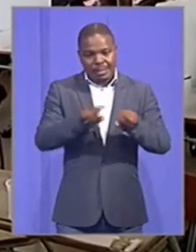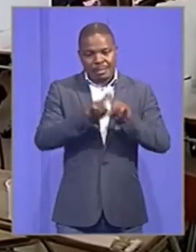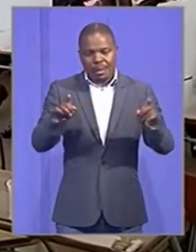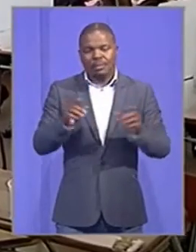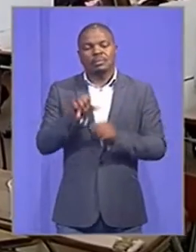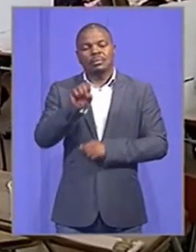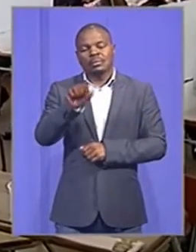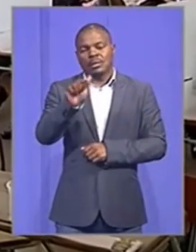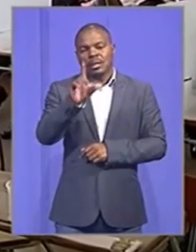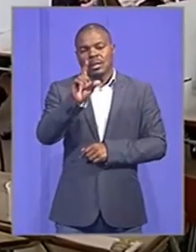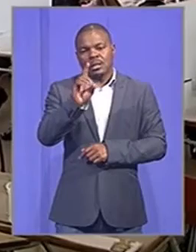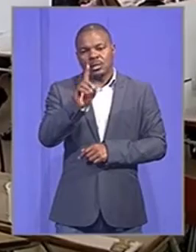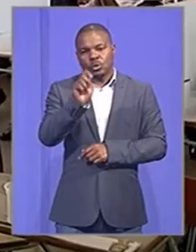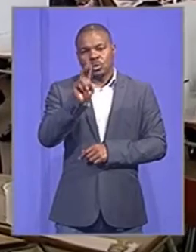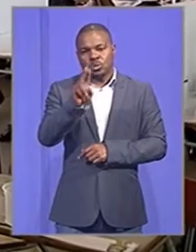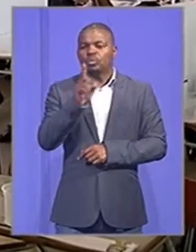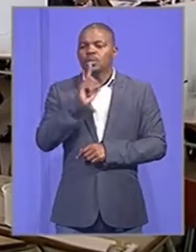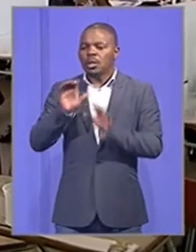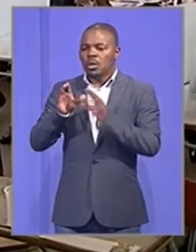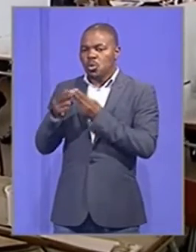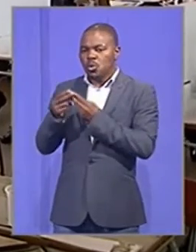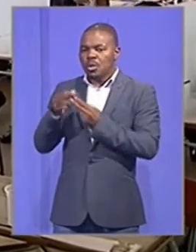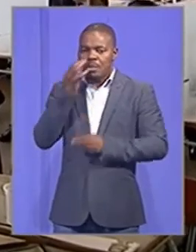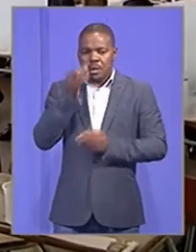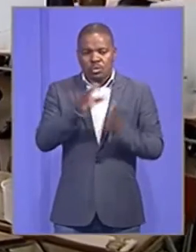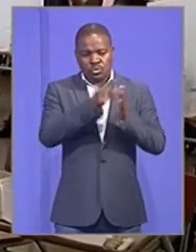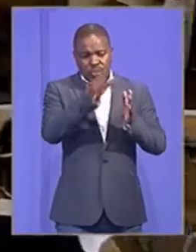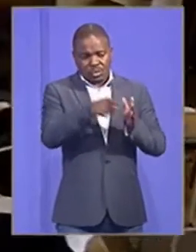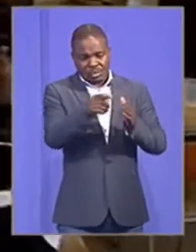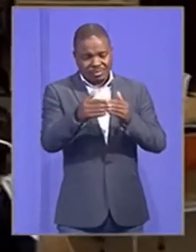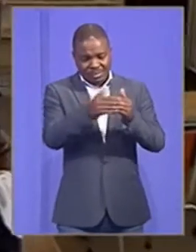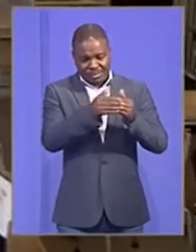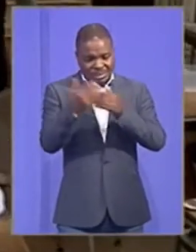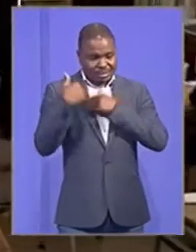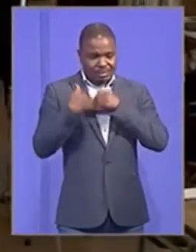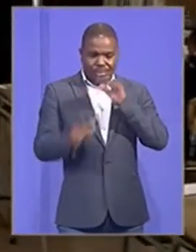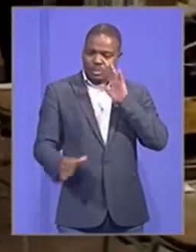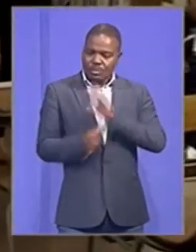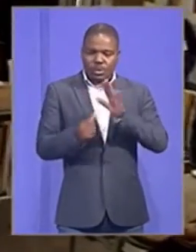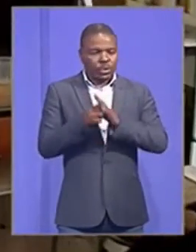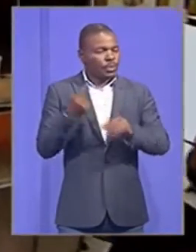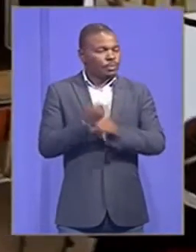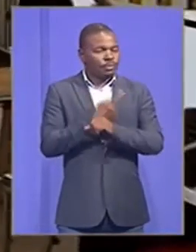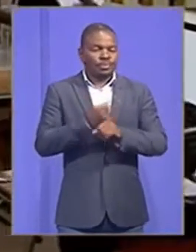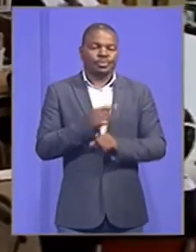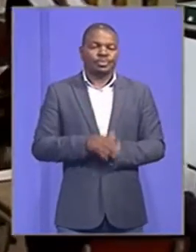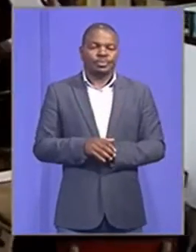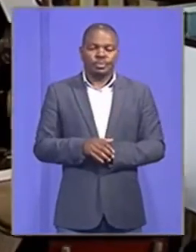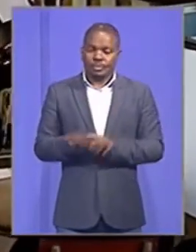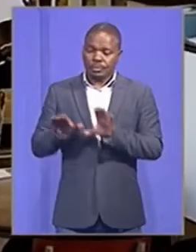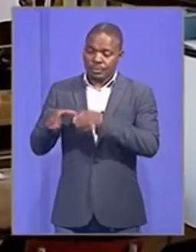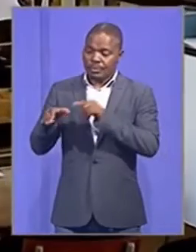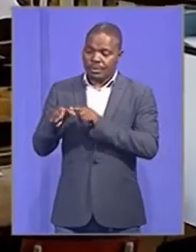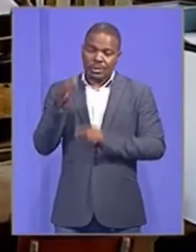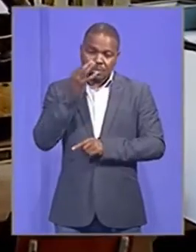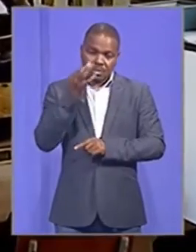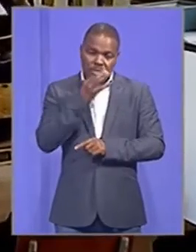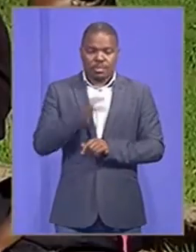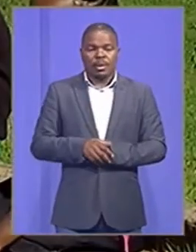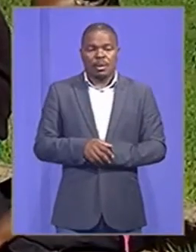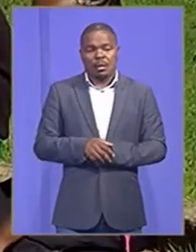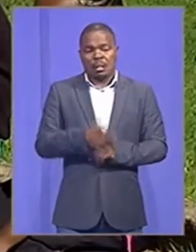wa barutabana SATU o re tshireletsego go barutwana e tla dula e le ntlha e e botlhokwa. Mokgatlho o gateletse ntlha ya gore kwa ntle